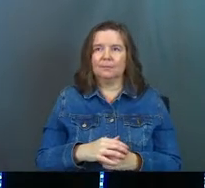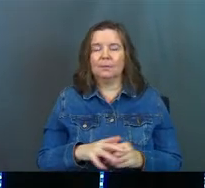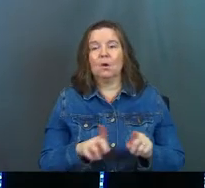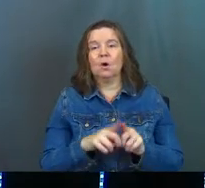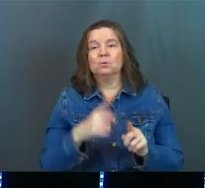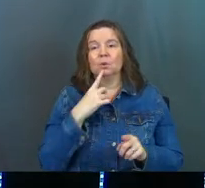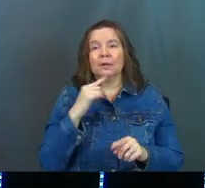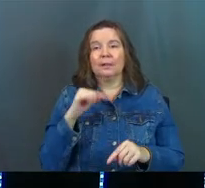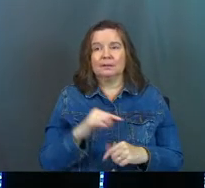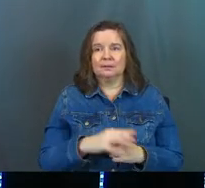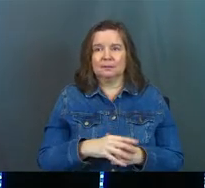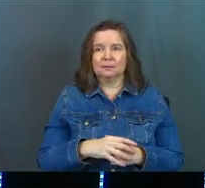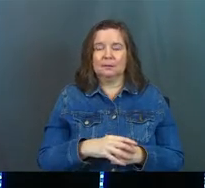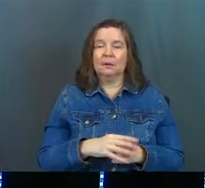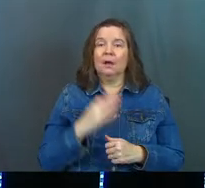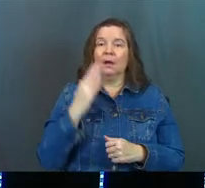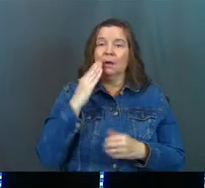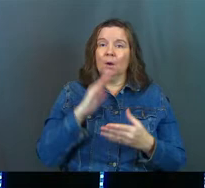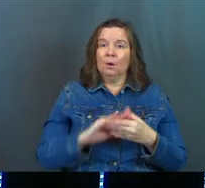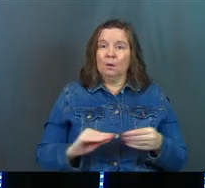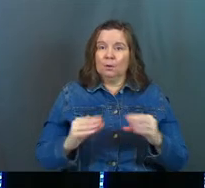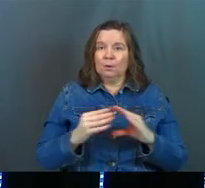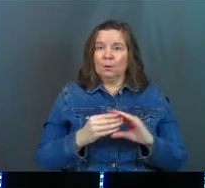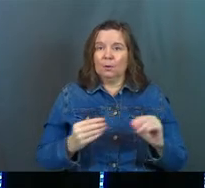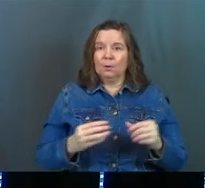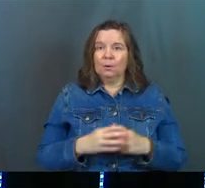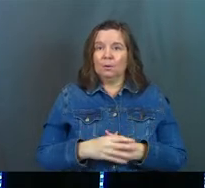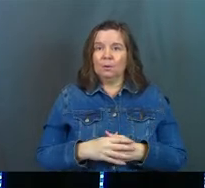I'll also say this. I know in the story